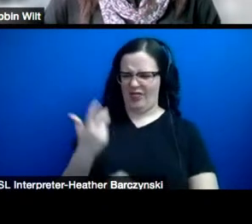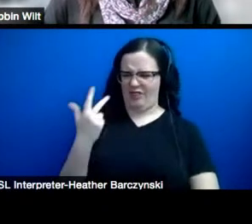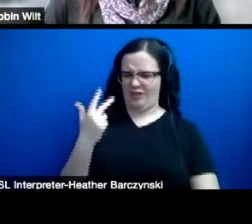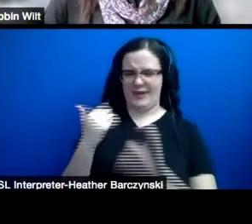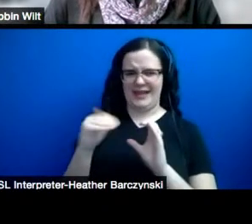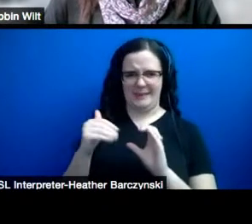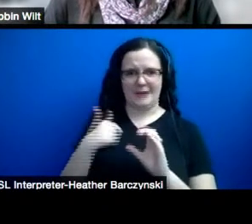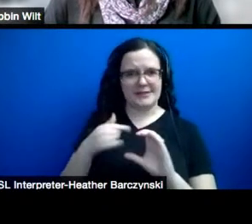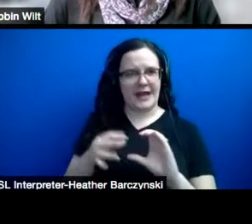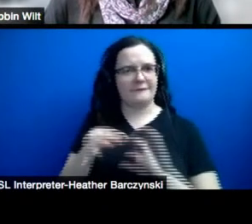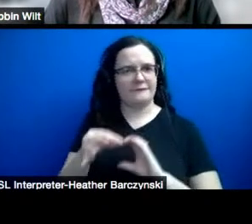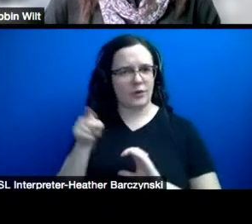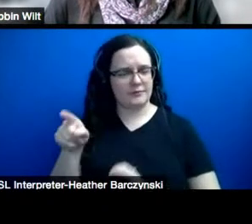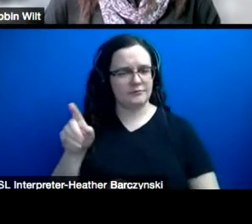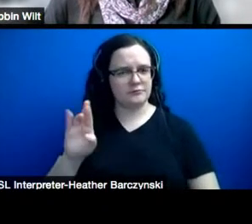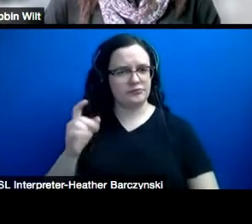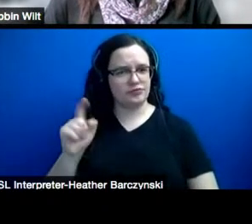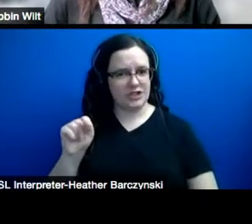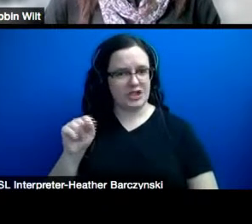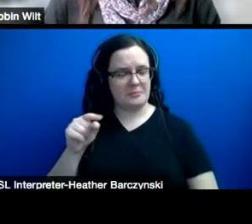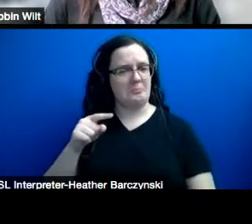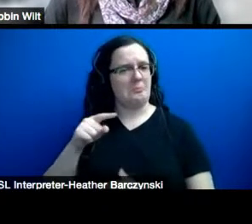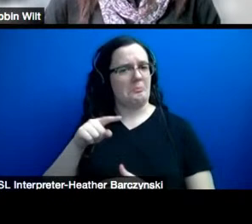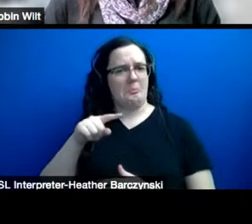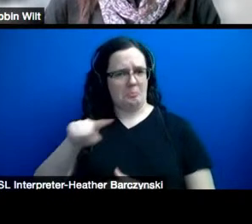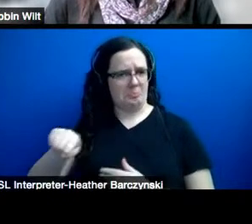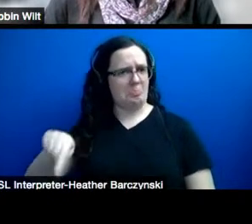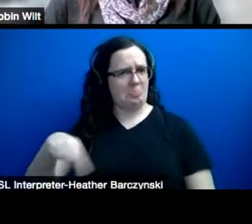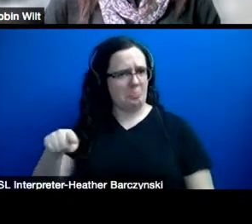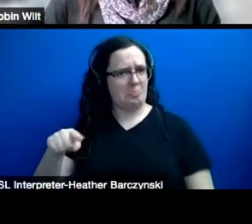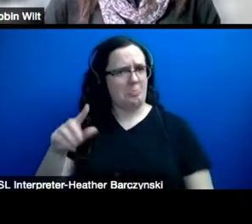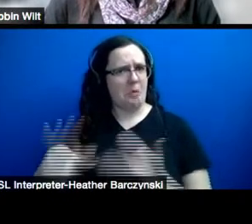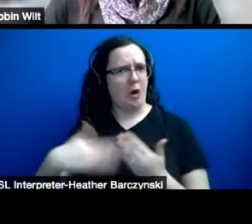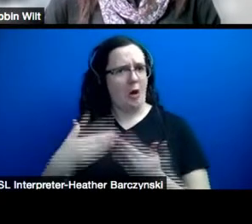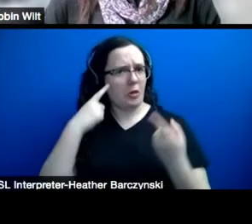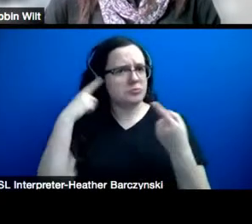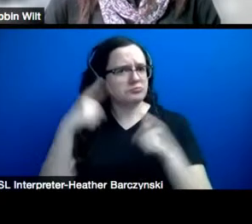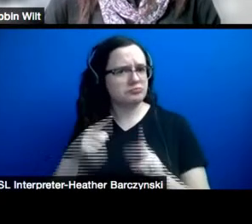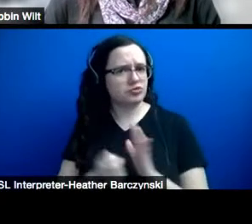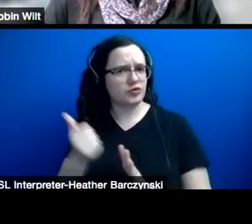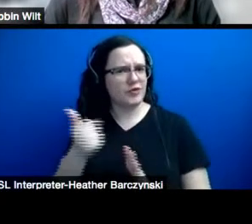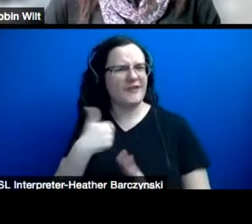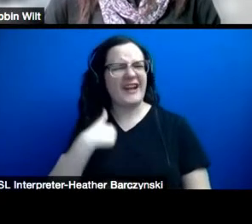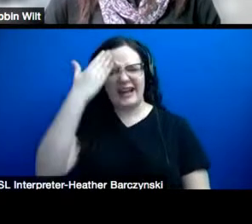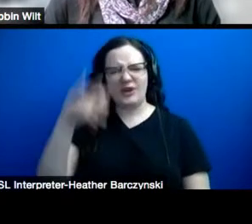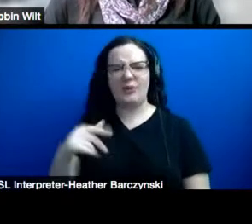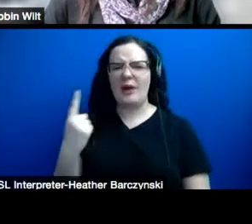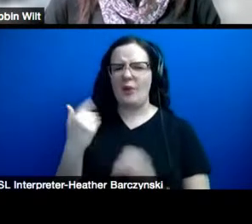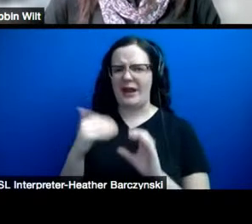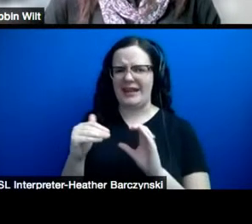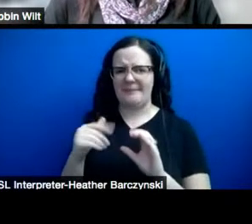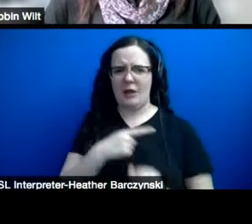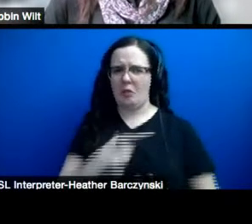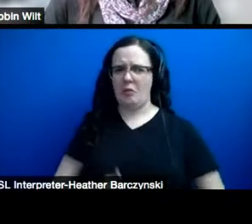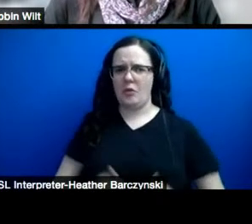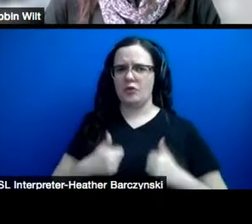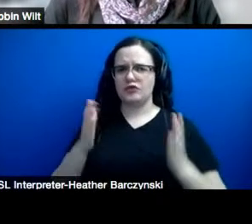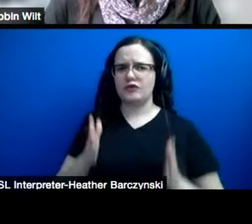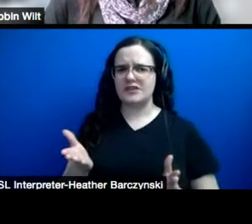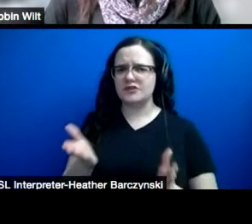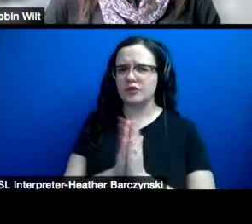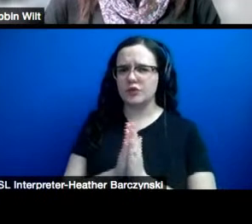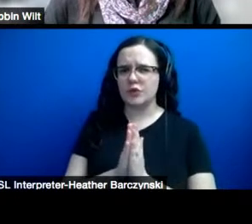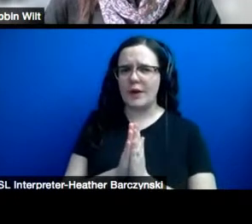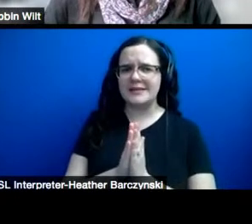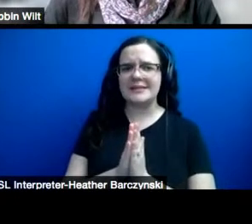all were agreeable with the removals. I know there was one email where the resident requested some special